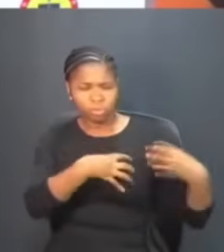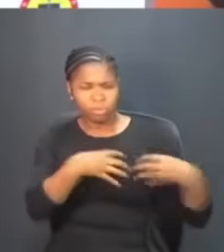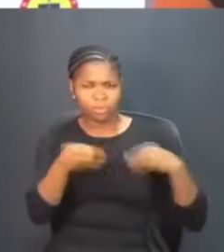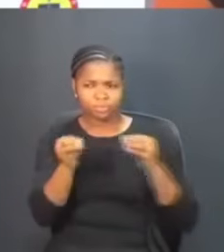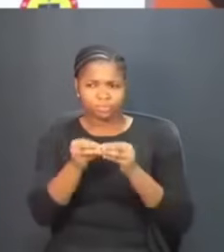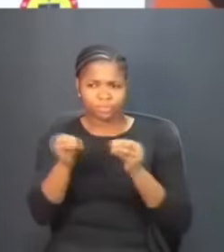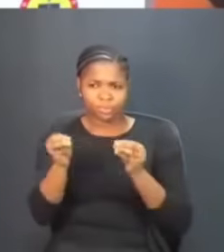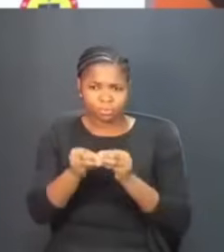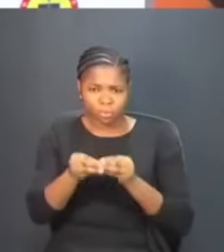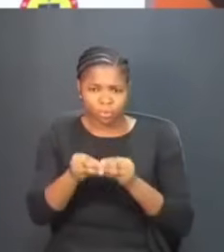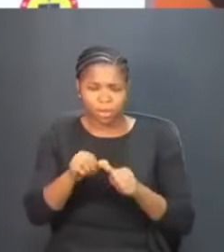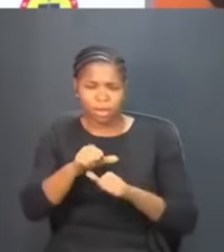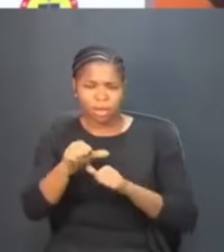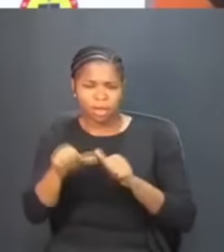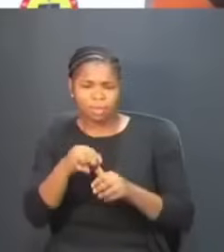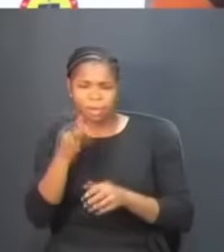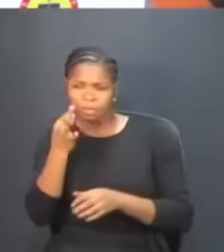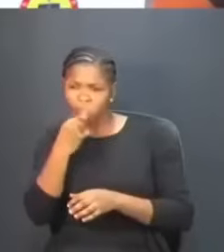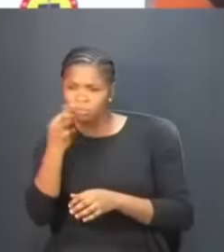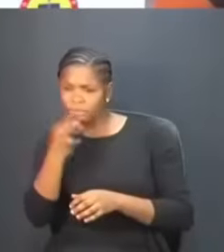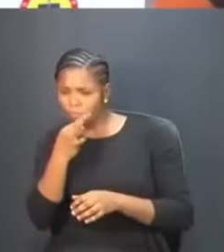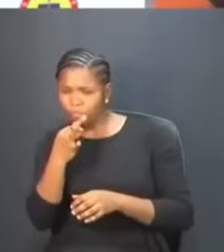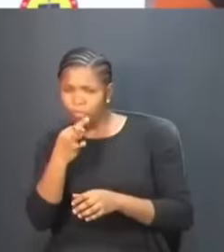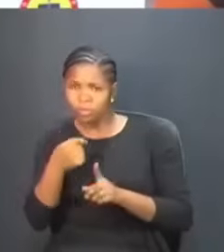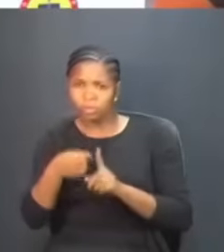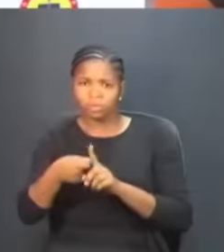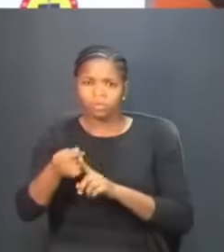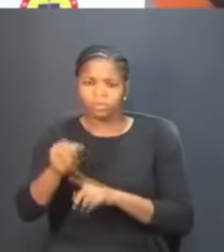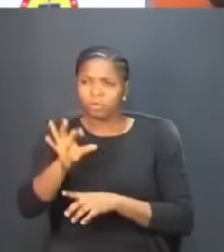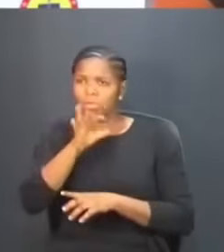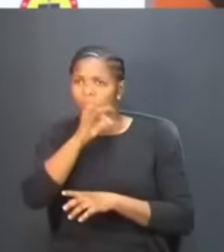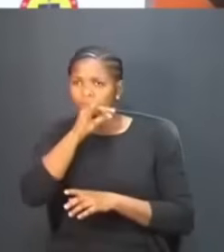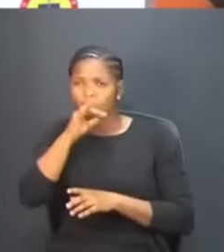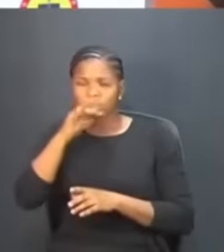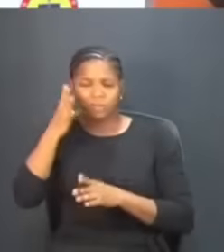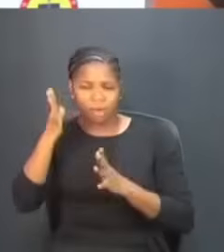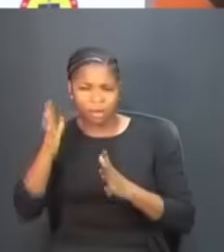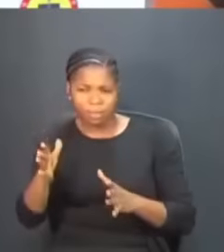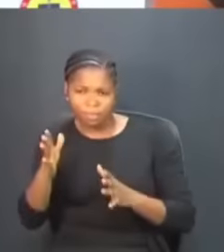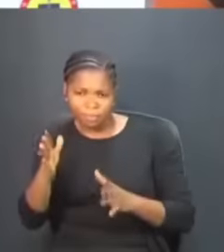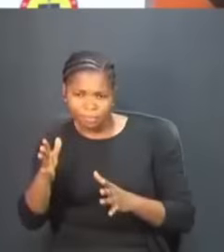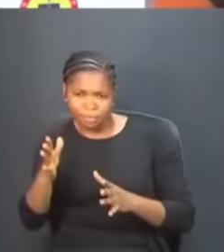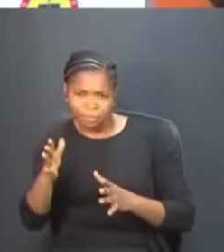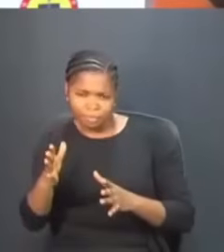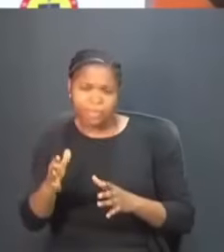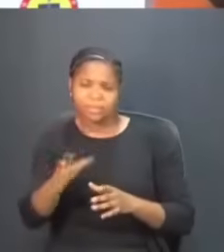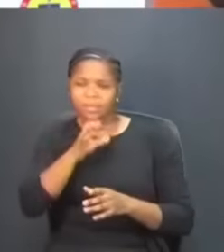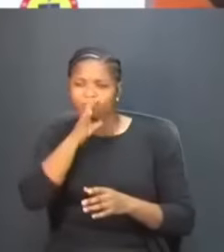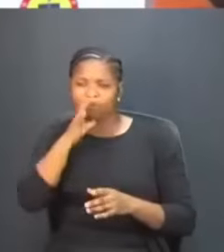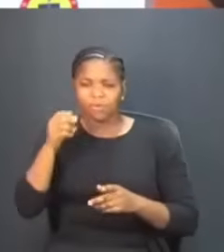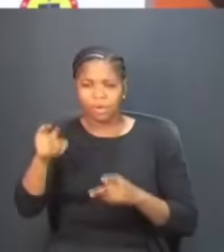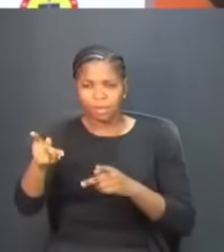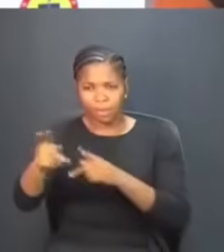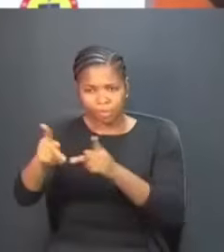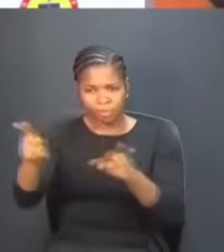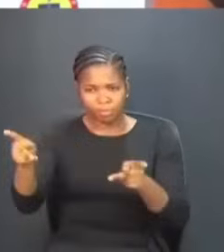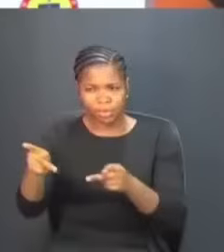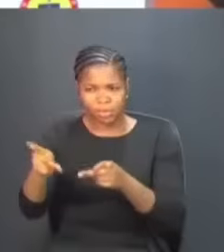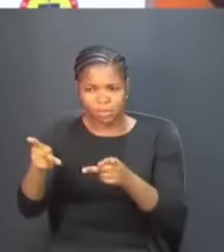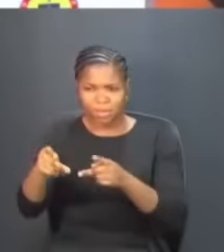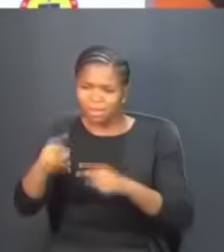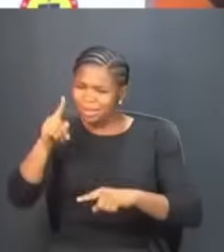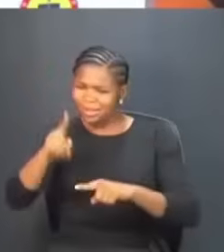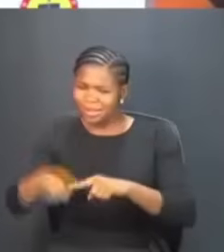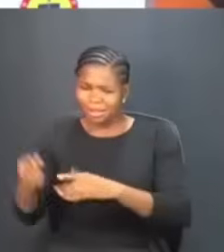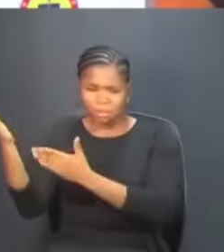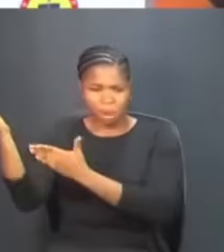produced at the market, at the site, and they are not being brought to the market. And this is a major issue. So my question